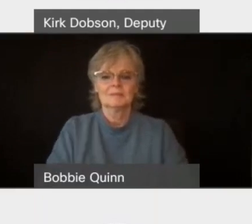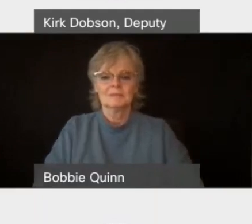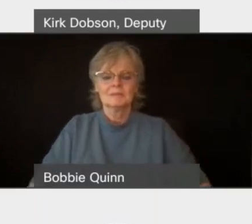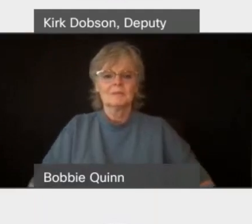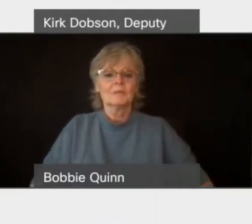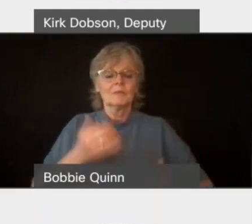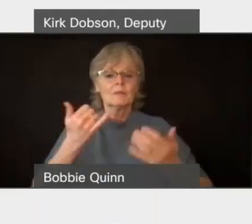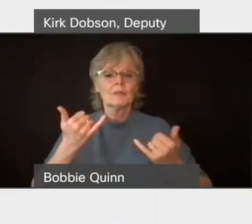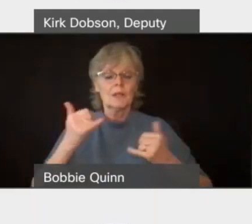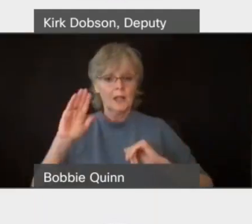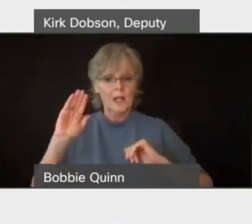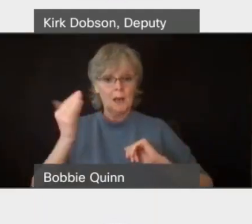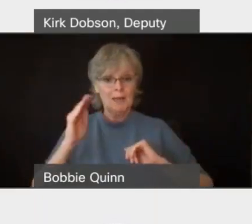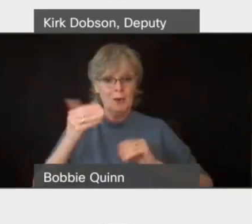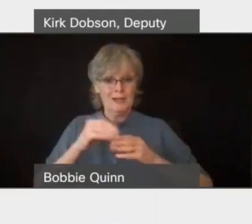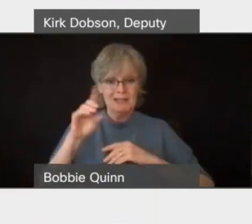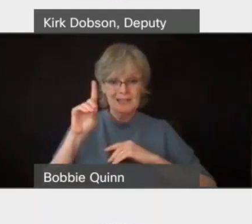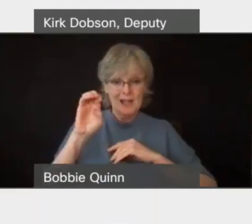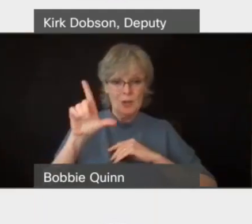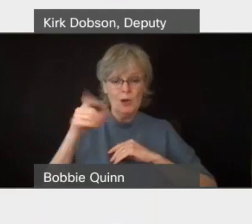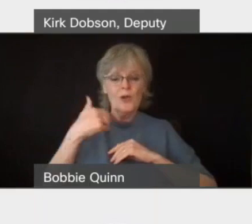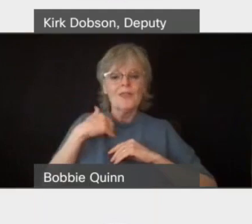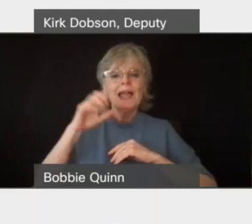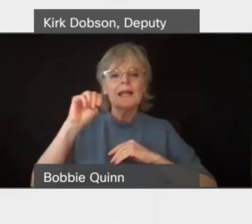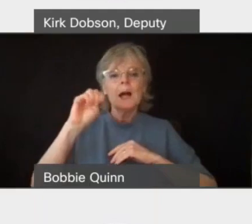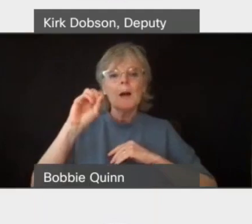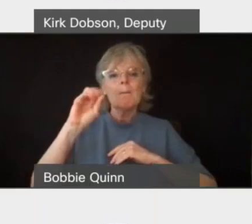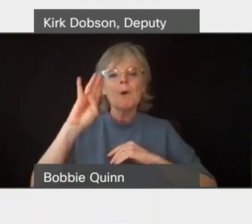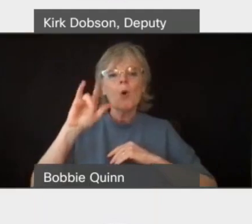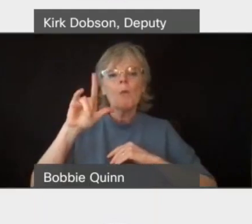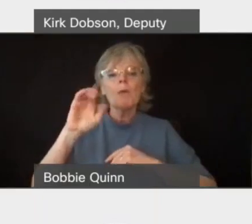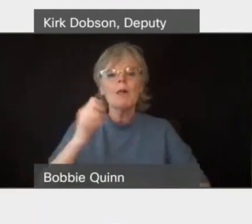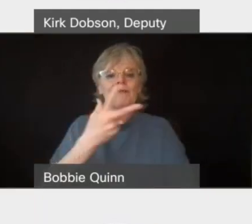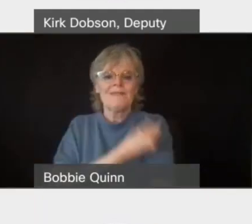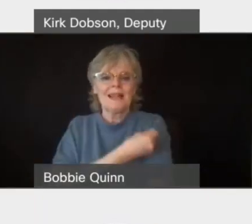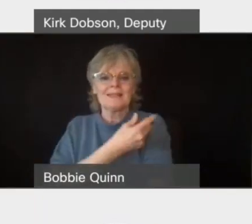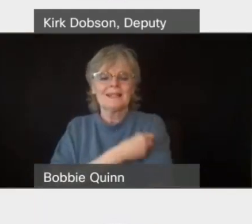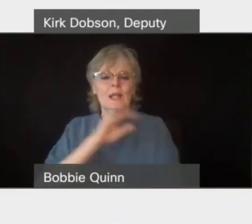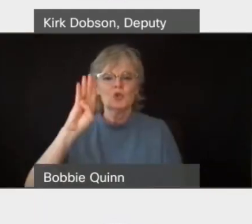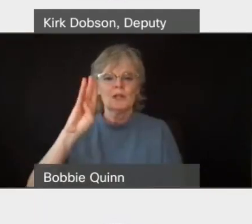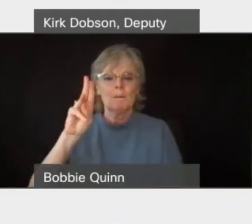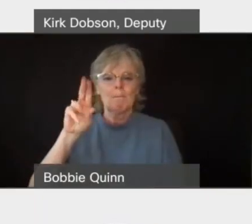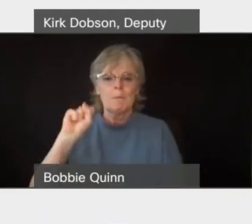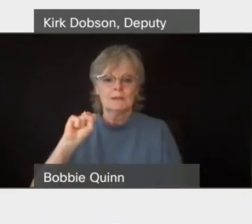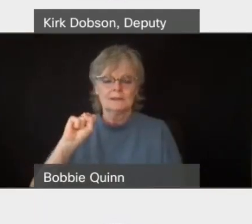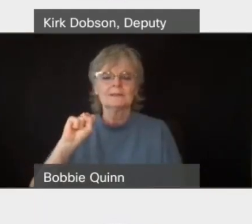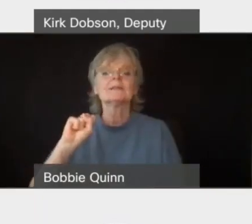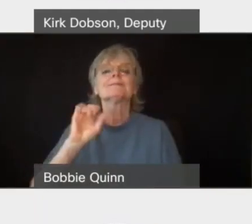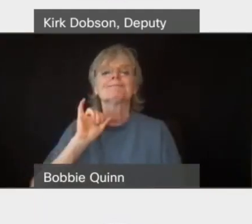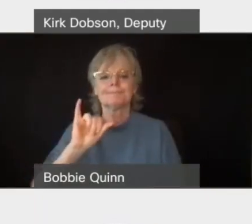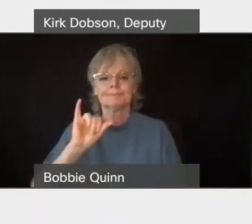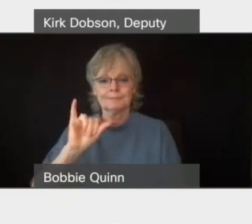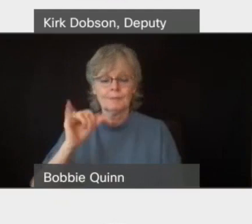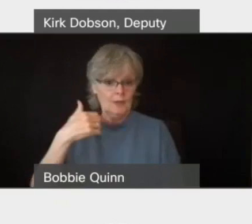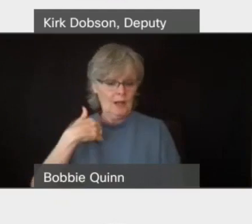So apparently in Delaware, they had a mobile vaccination bus. So I do know, and